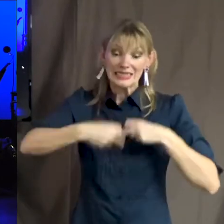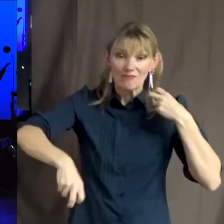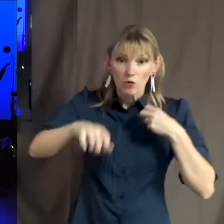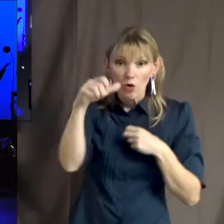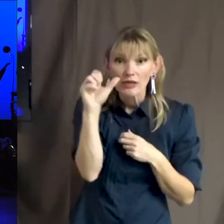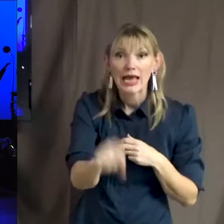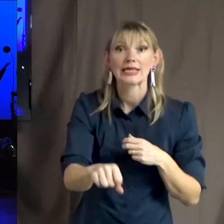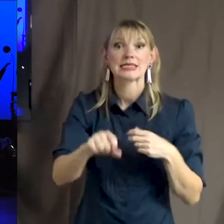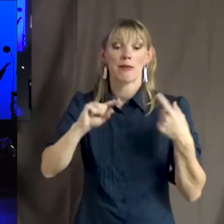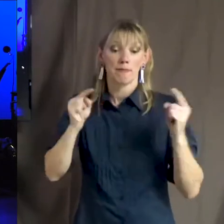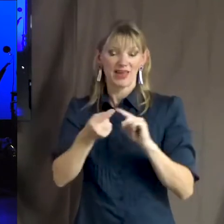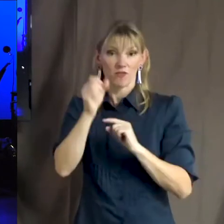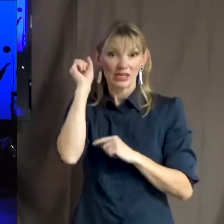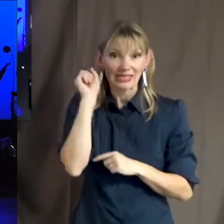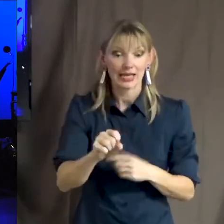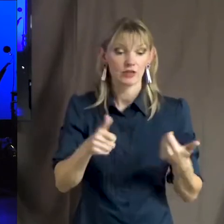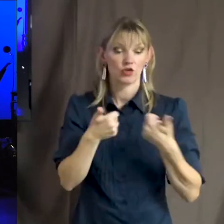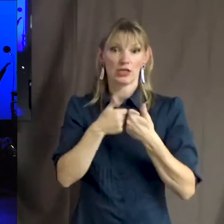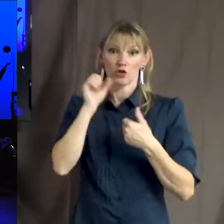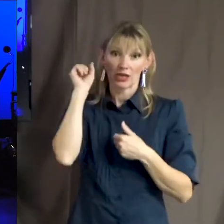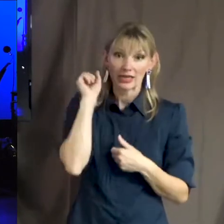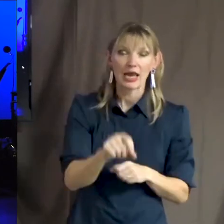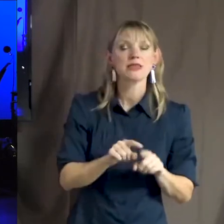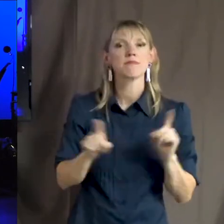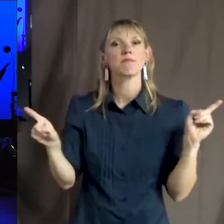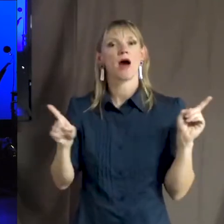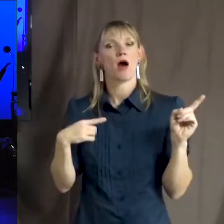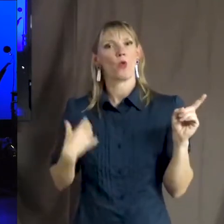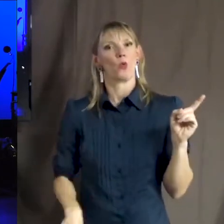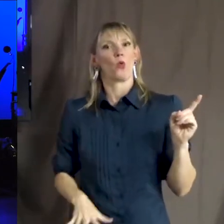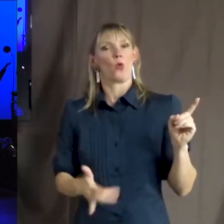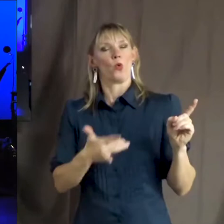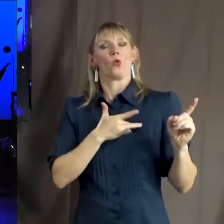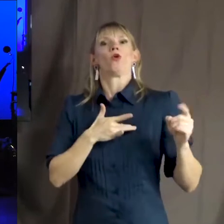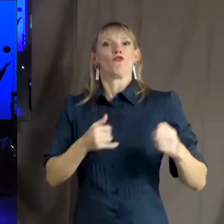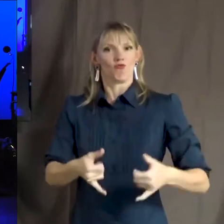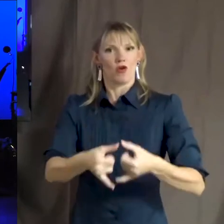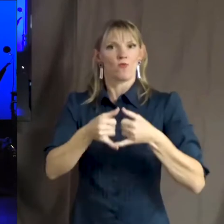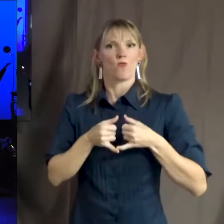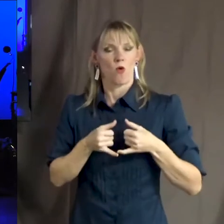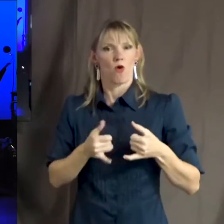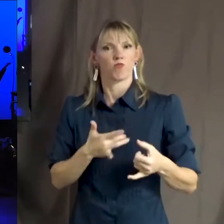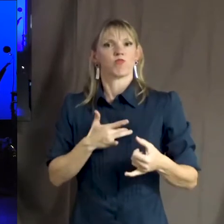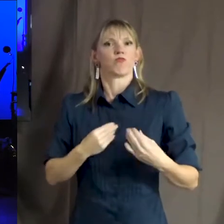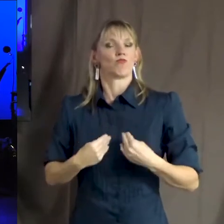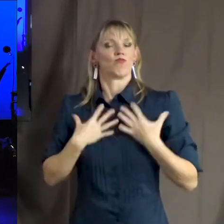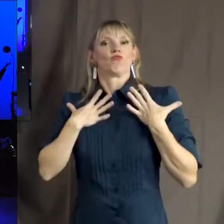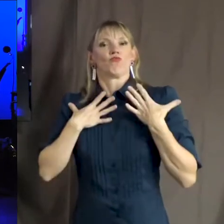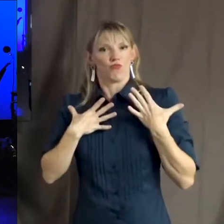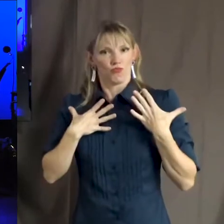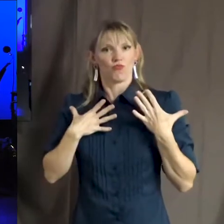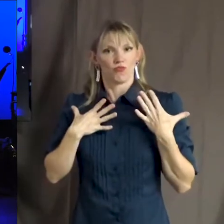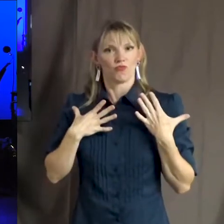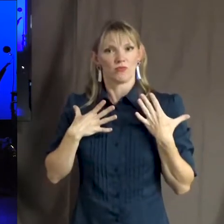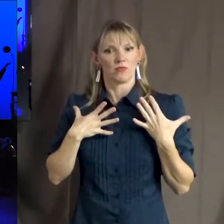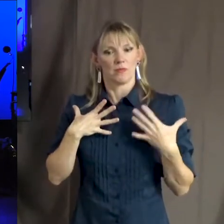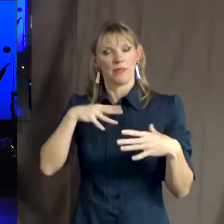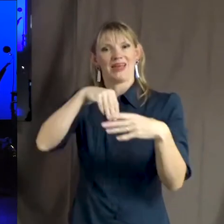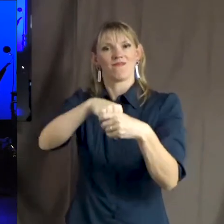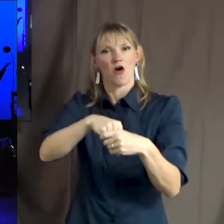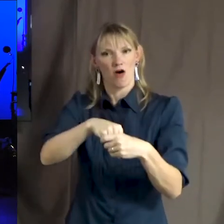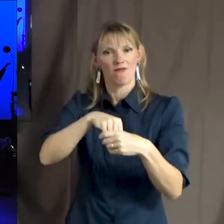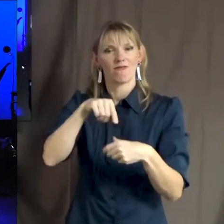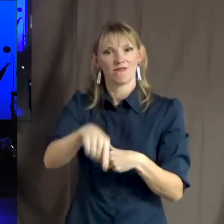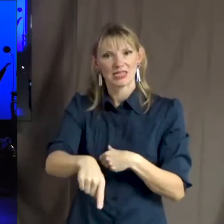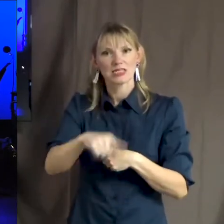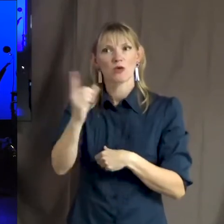It's challenging. And yet there's nothing more rewarding or life-affirming in the world than being a part of this